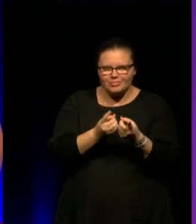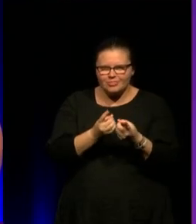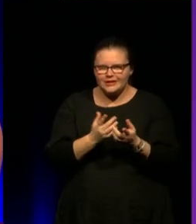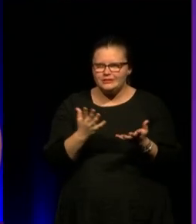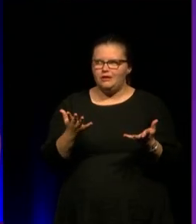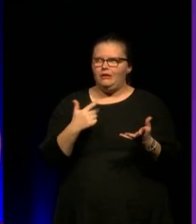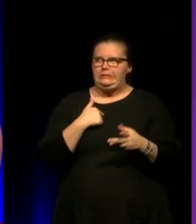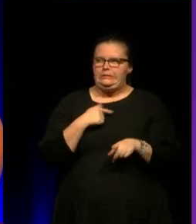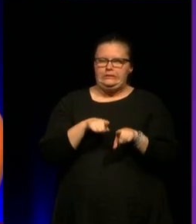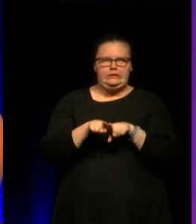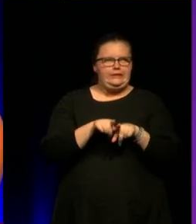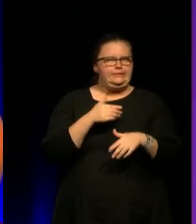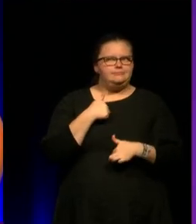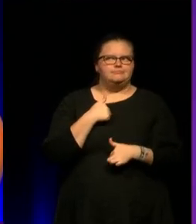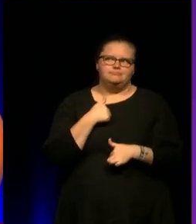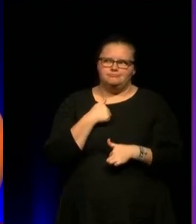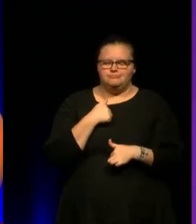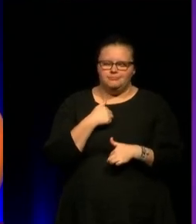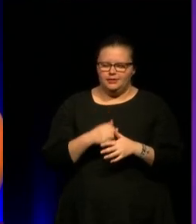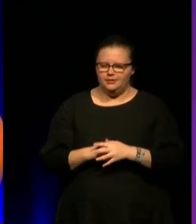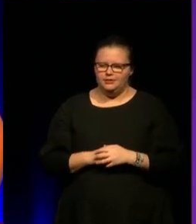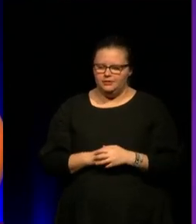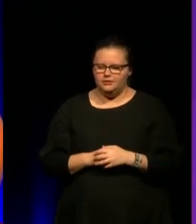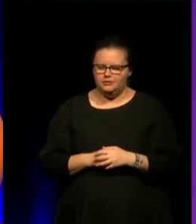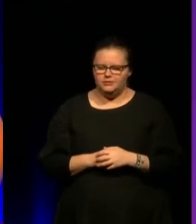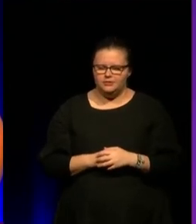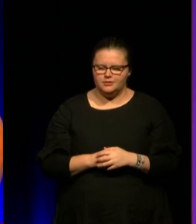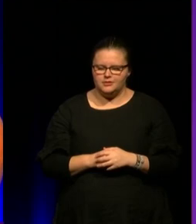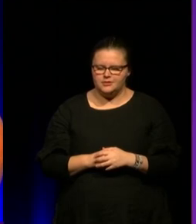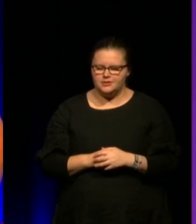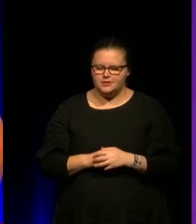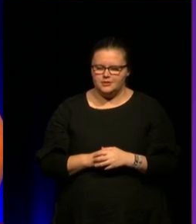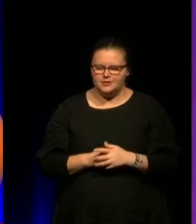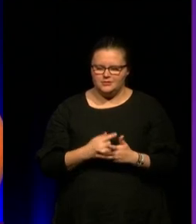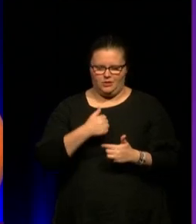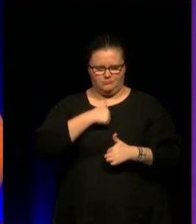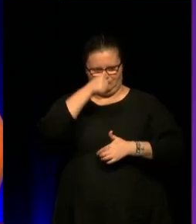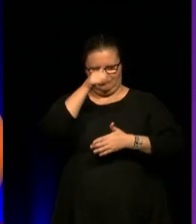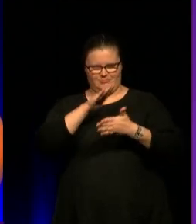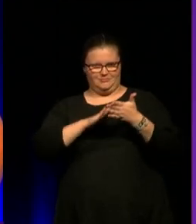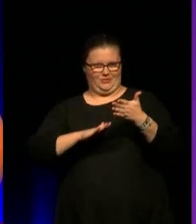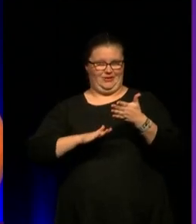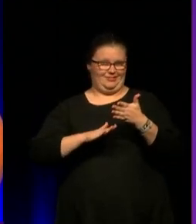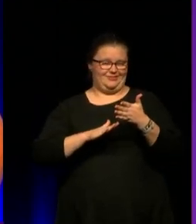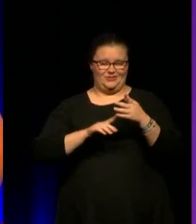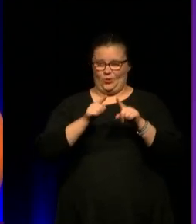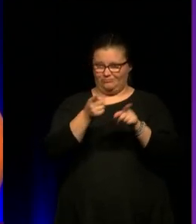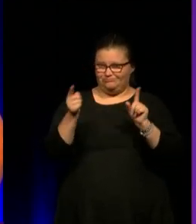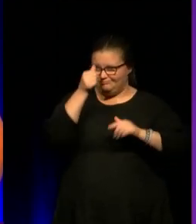Oh, goodness. I think every entrepreneur's journey is in many ways unique and in many ways similar. Mm.